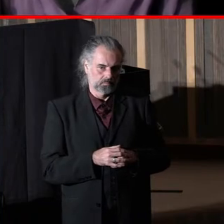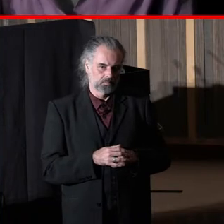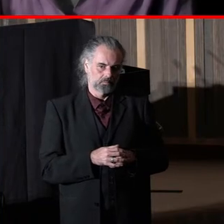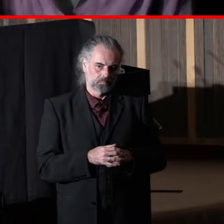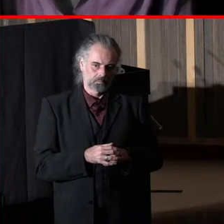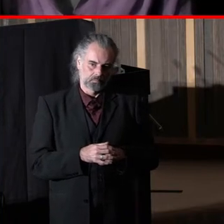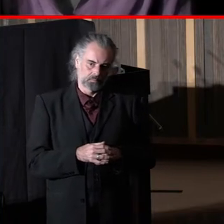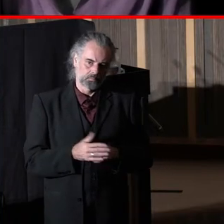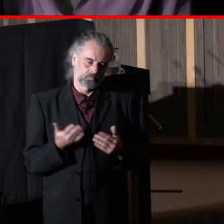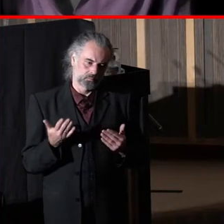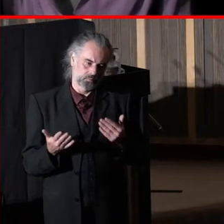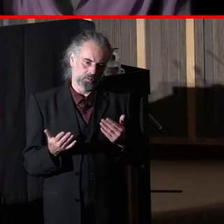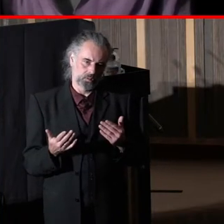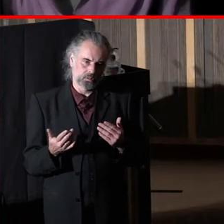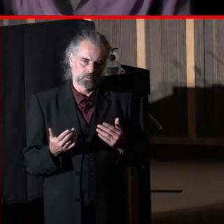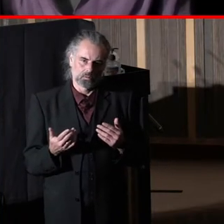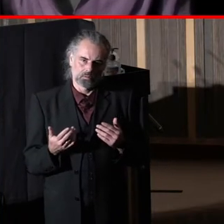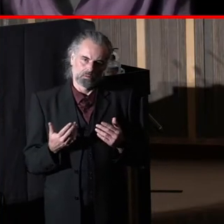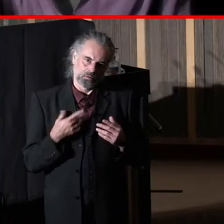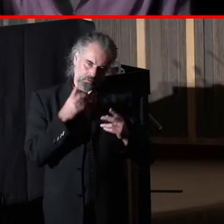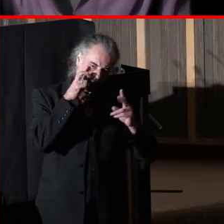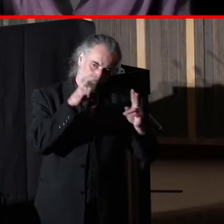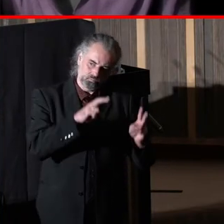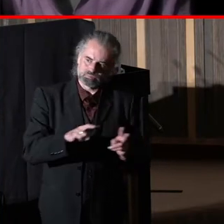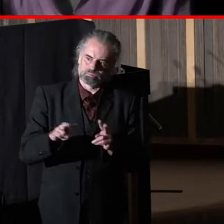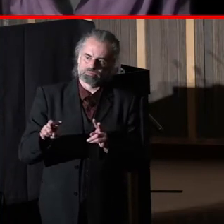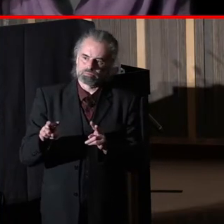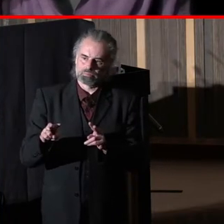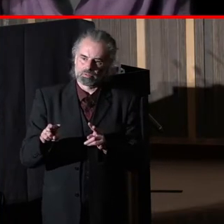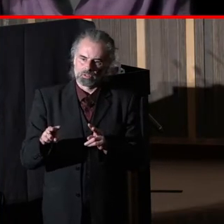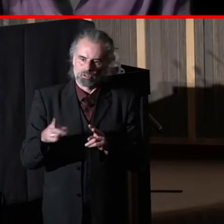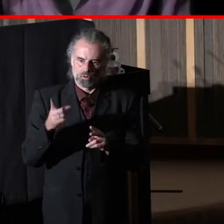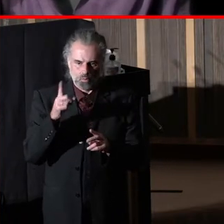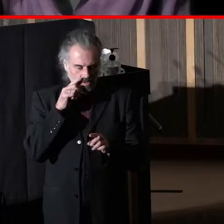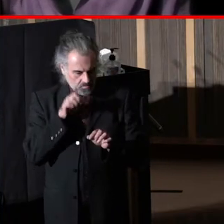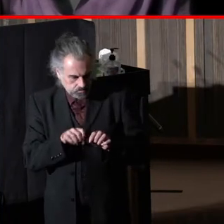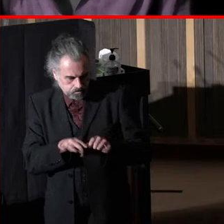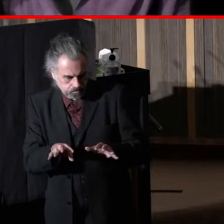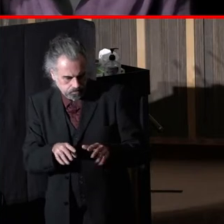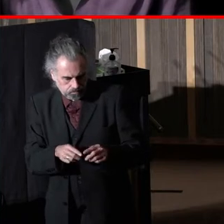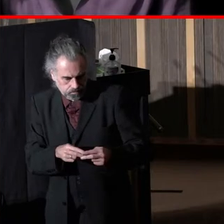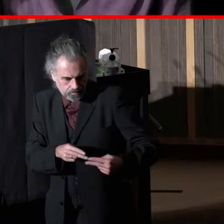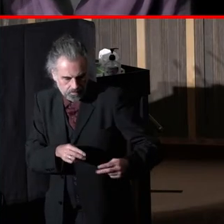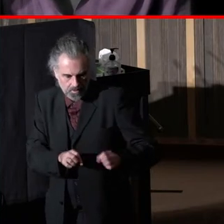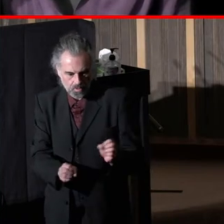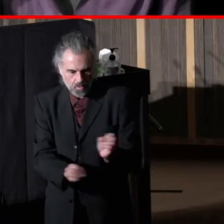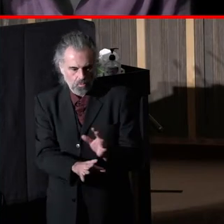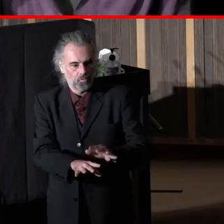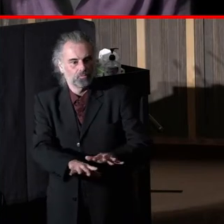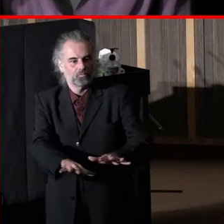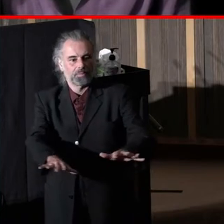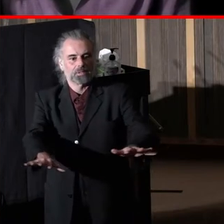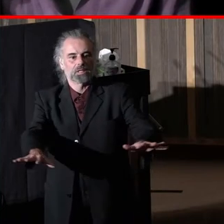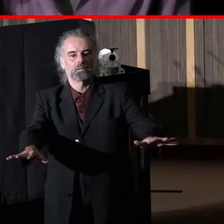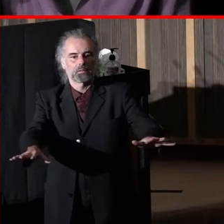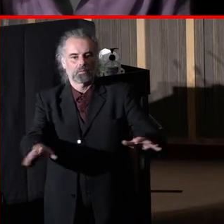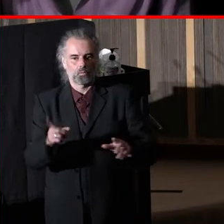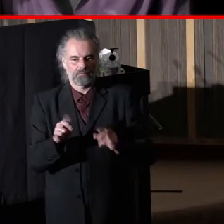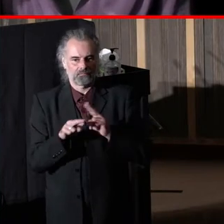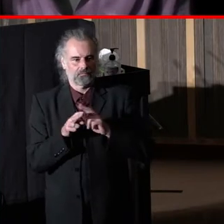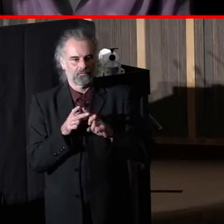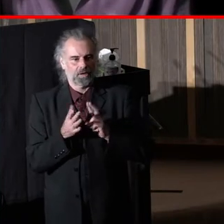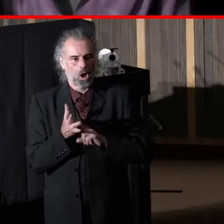So I guess kind of seeing the repercussions of what Fiona had